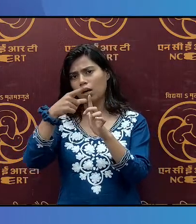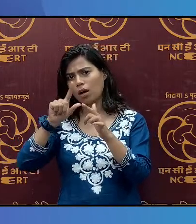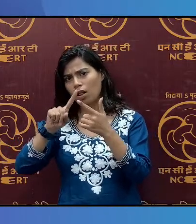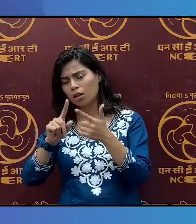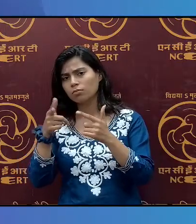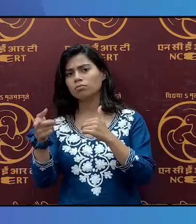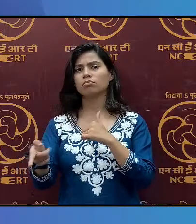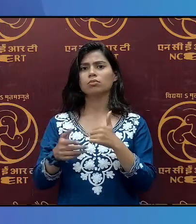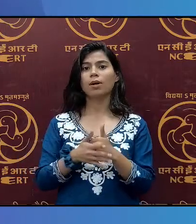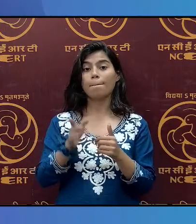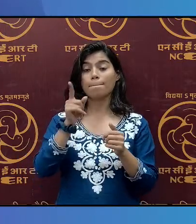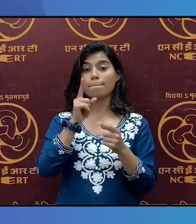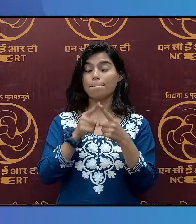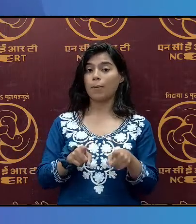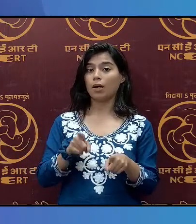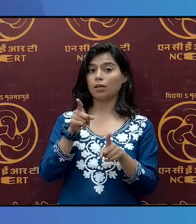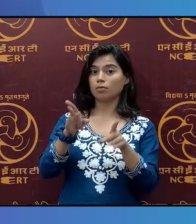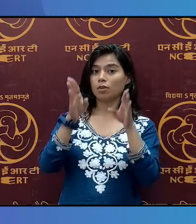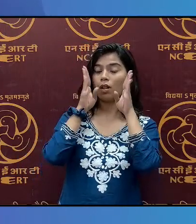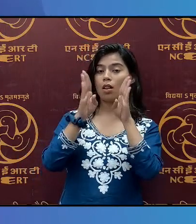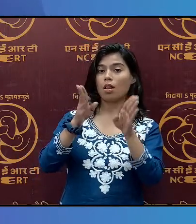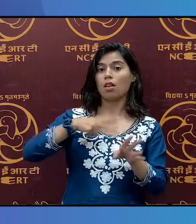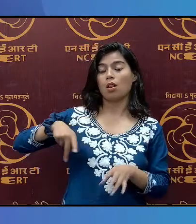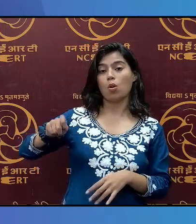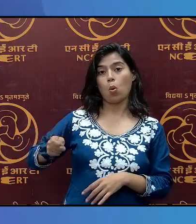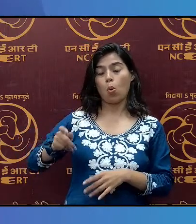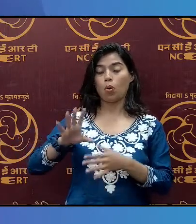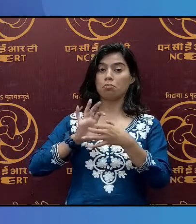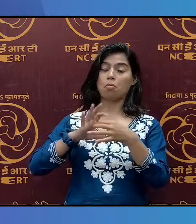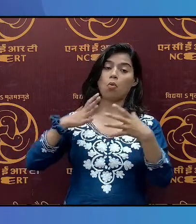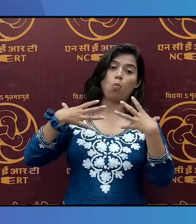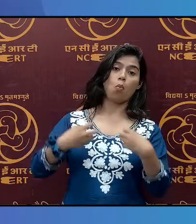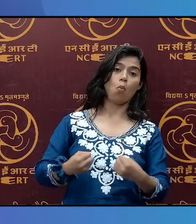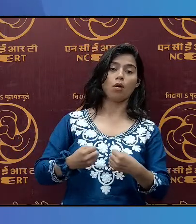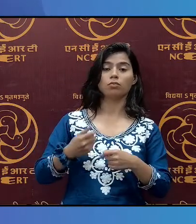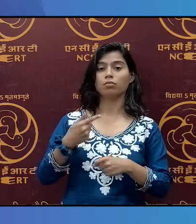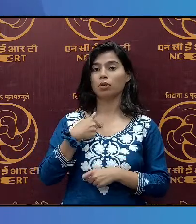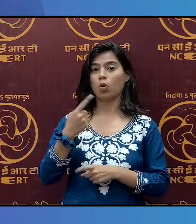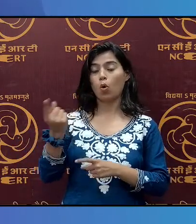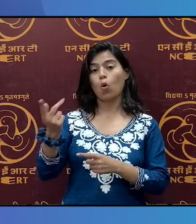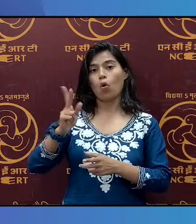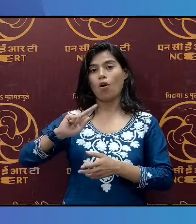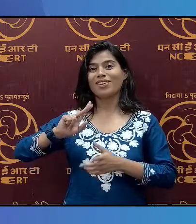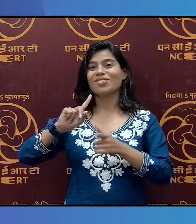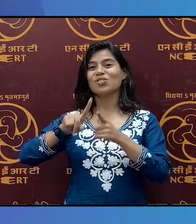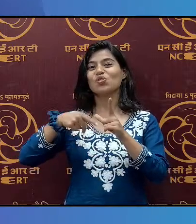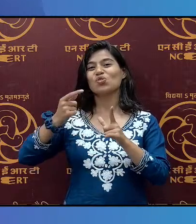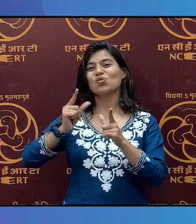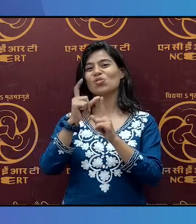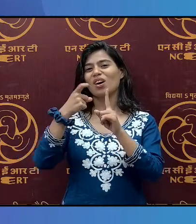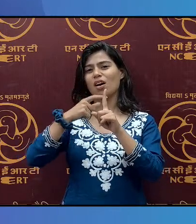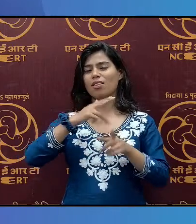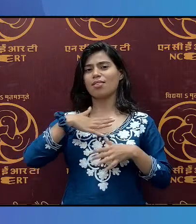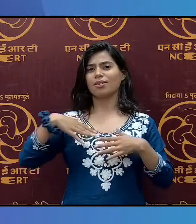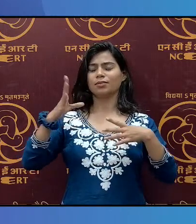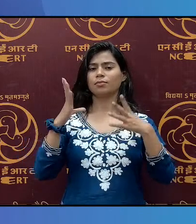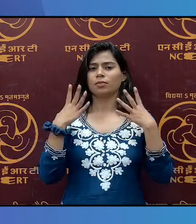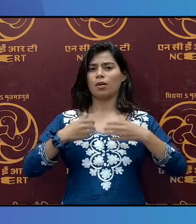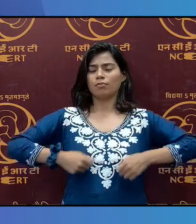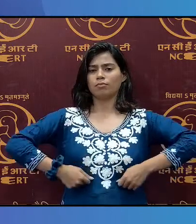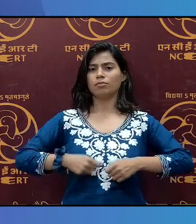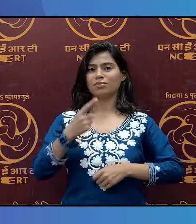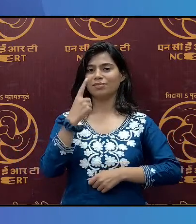he has determined to be a lawyer in his life and to become a judge. Then when he